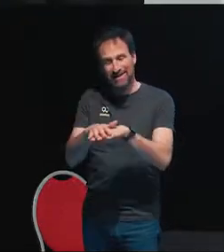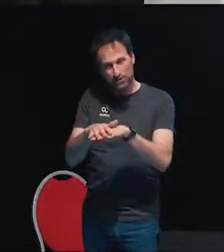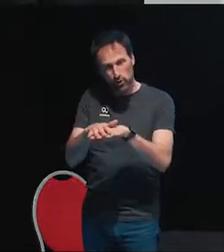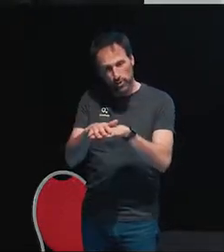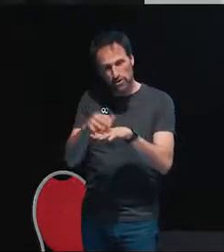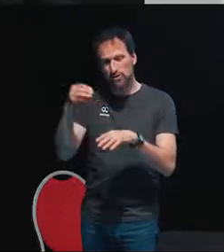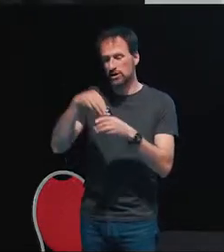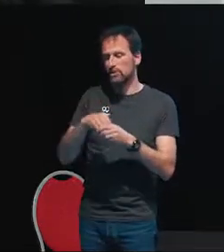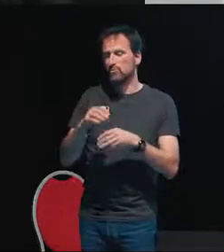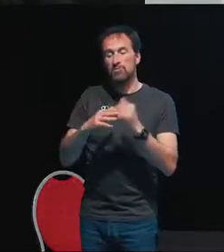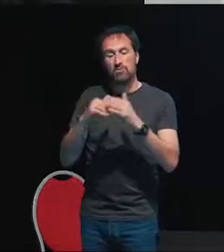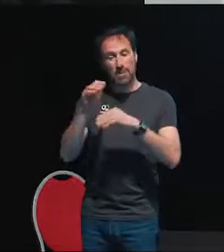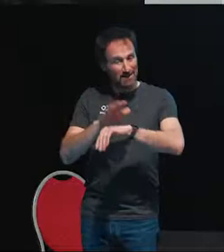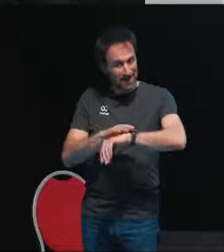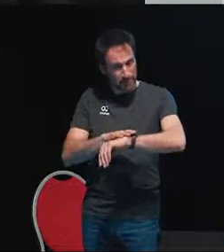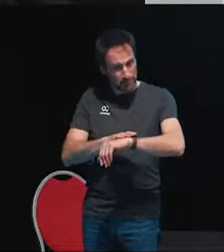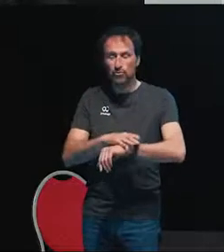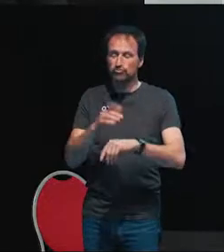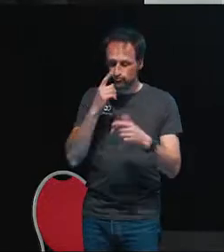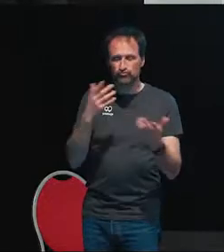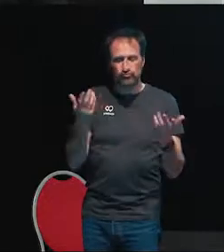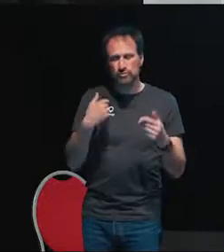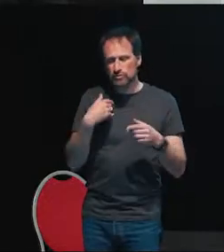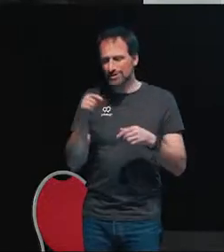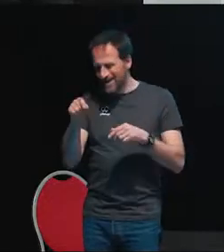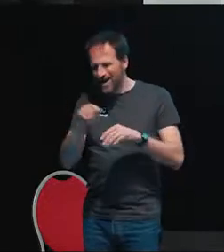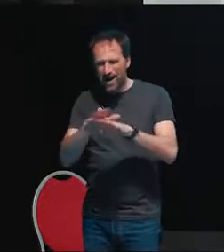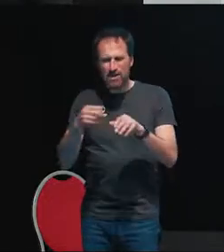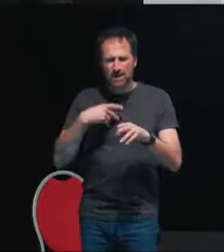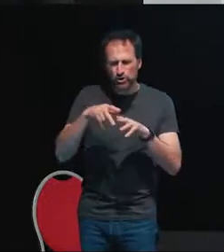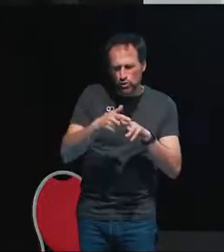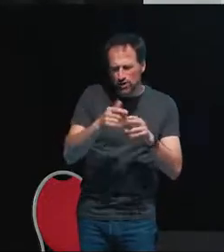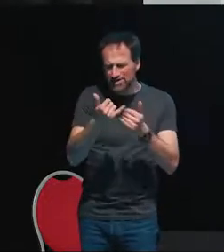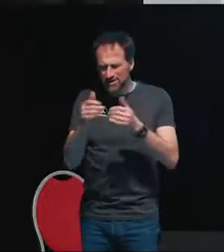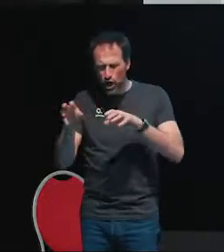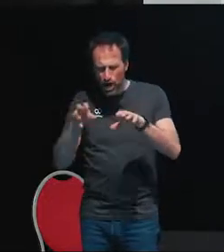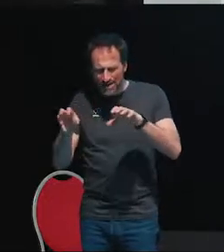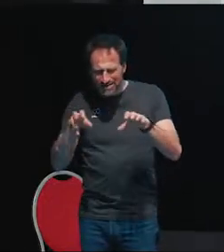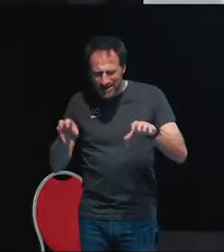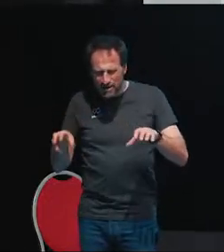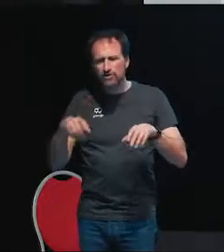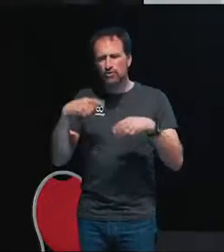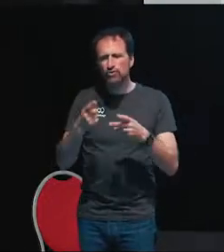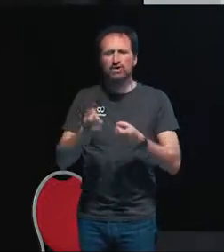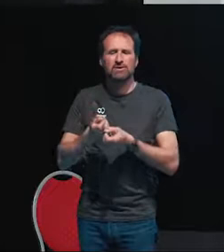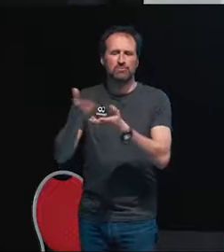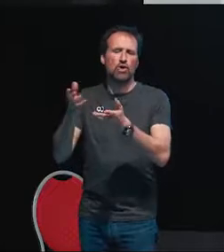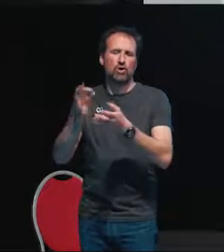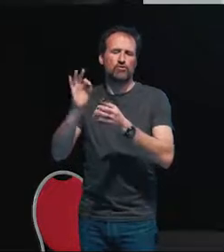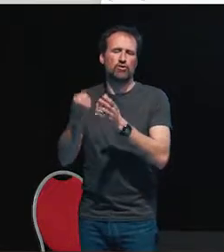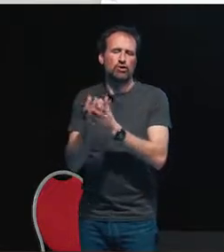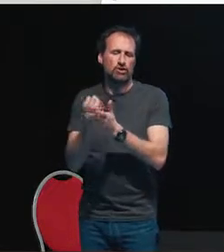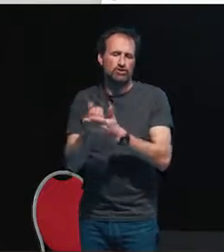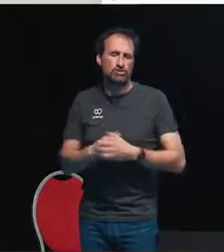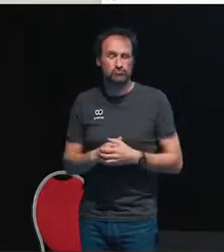build it all comes together because that's how my tools are organized and then I deploy everything to production is this a month is this